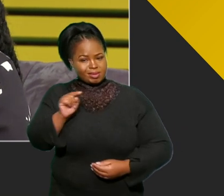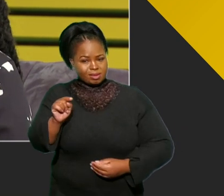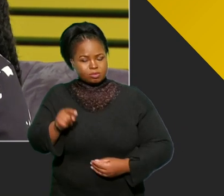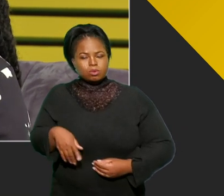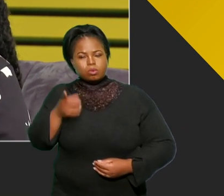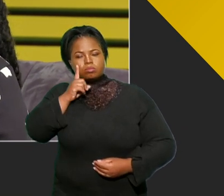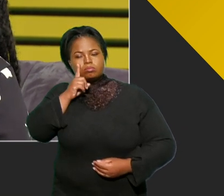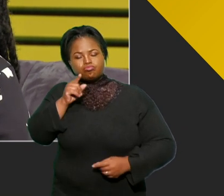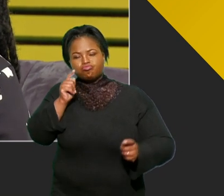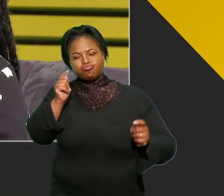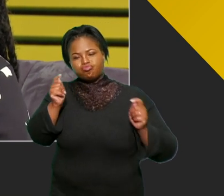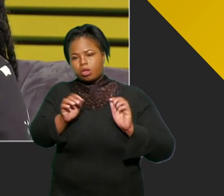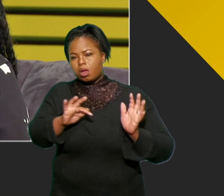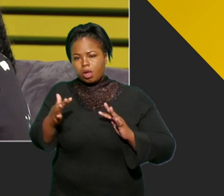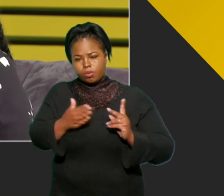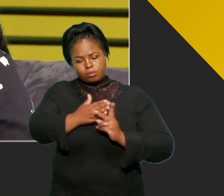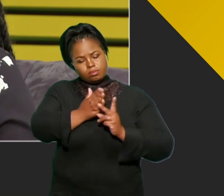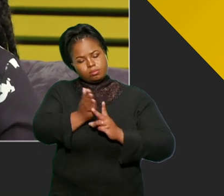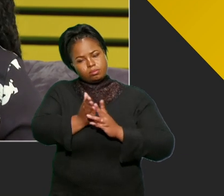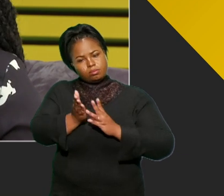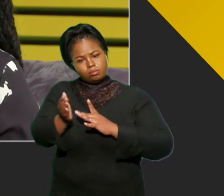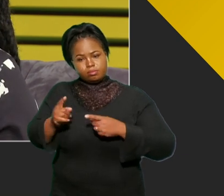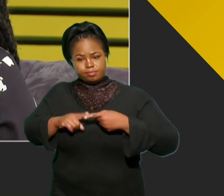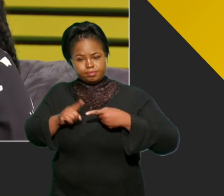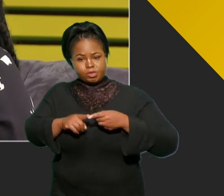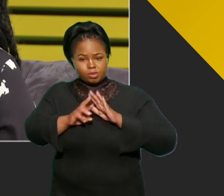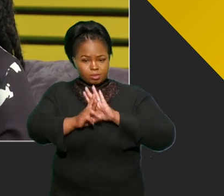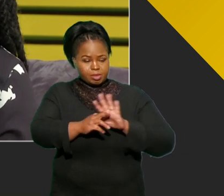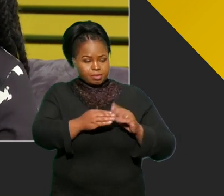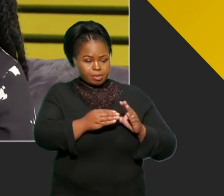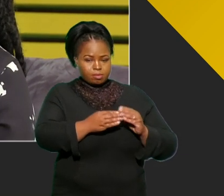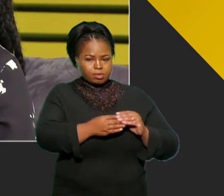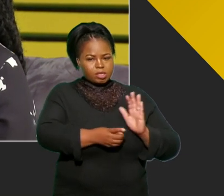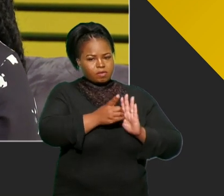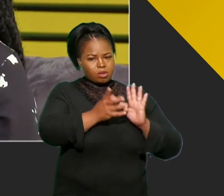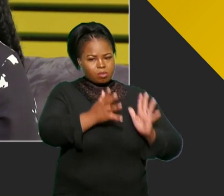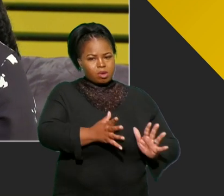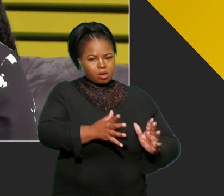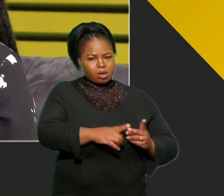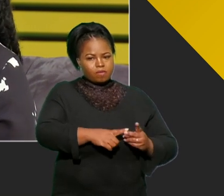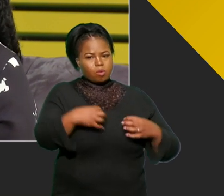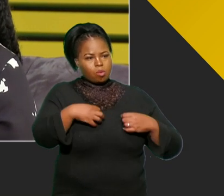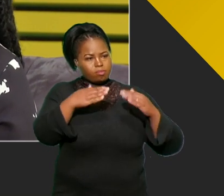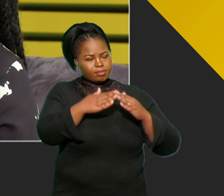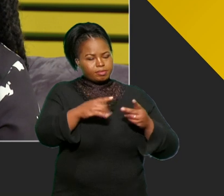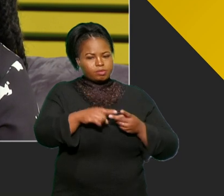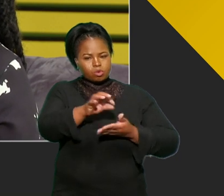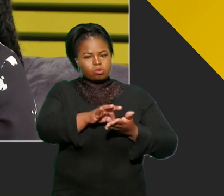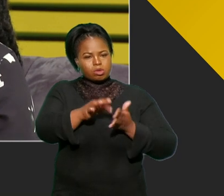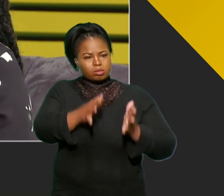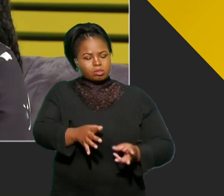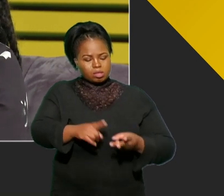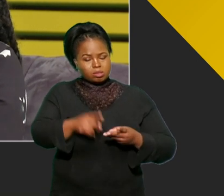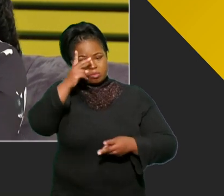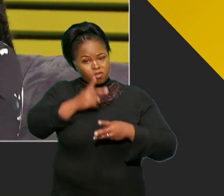look at transformation in a number of different ways. Mm-hmm. We represent our members who are property developers, contractors and professionals,